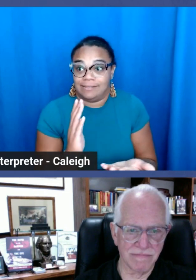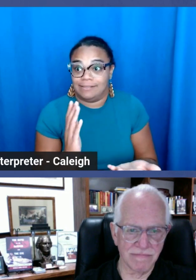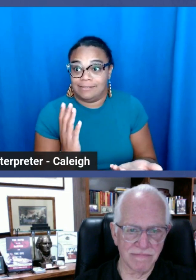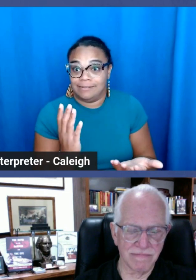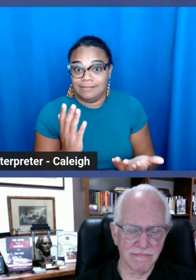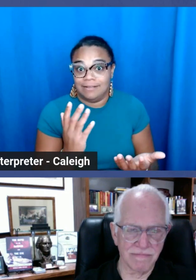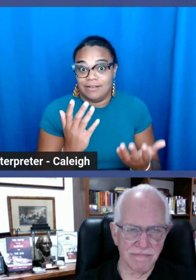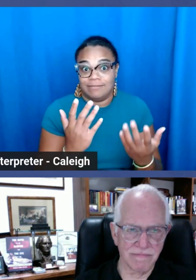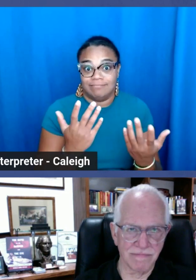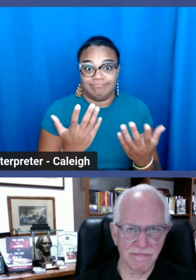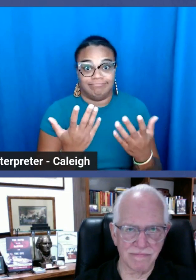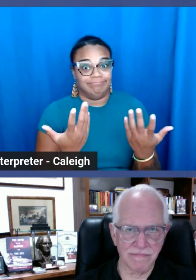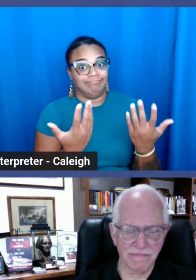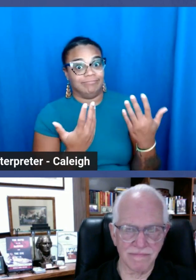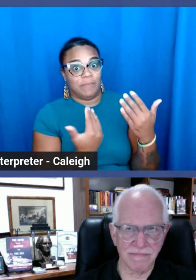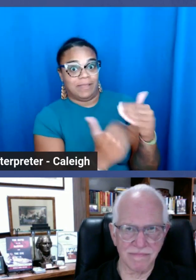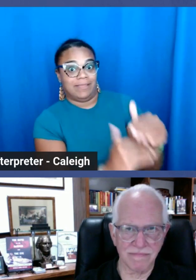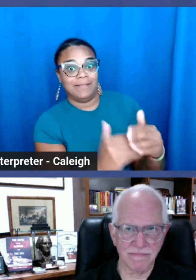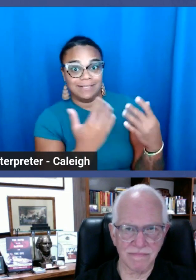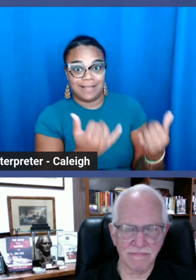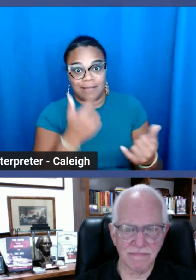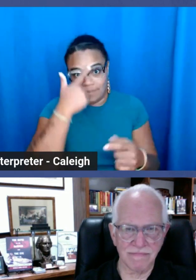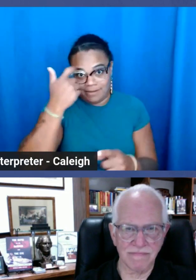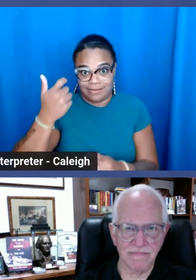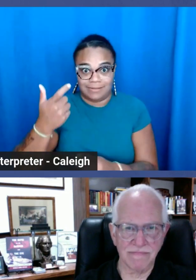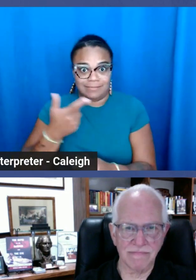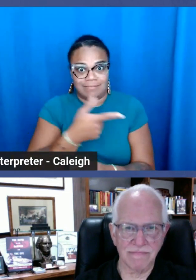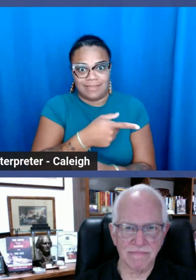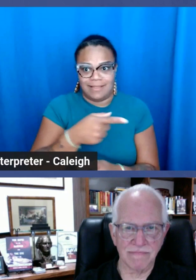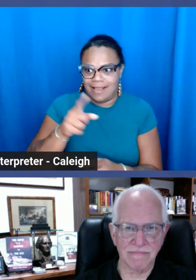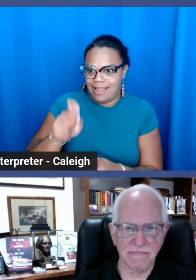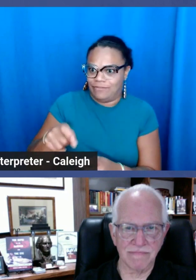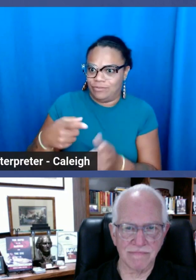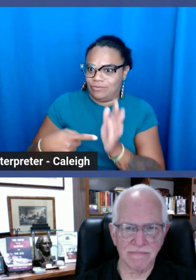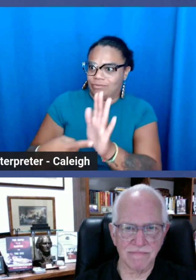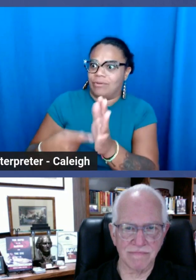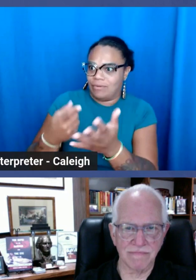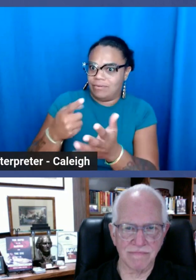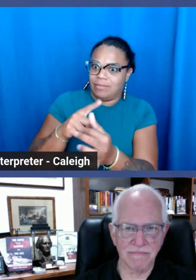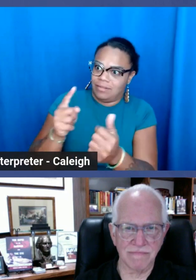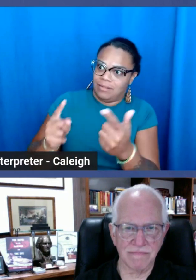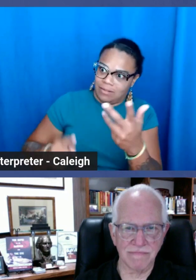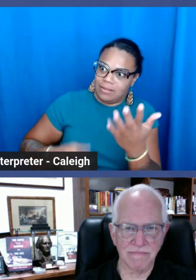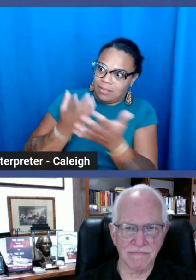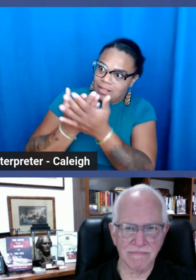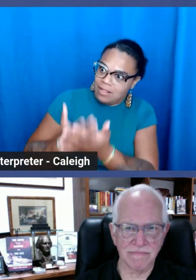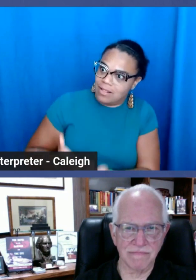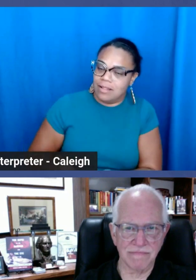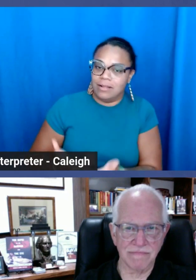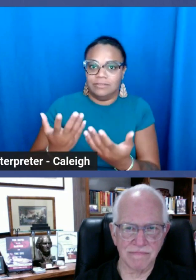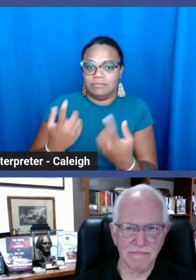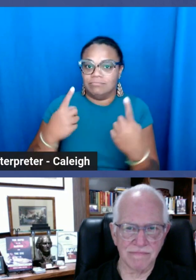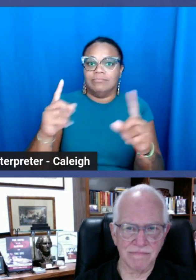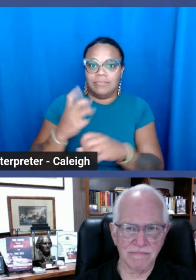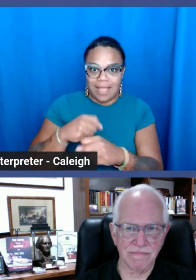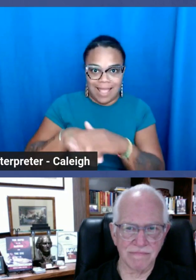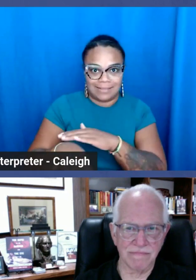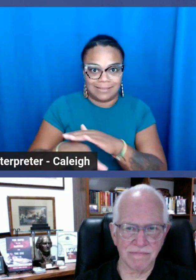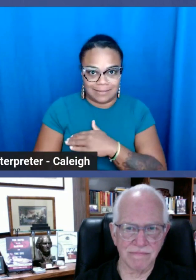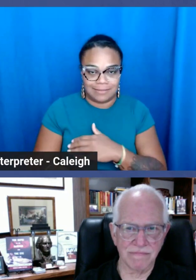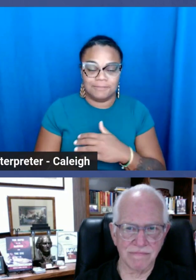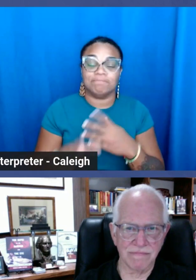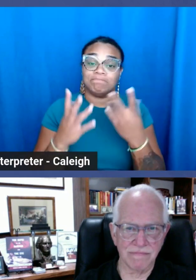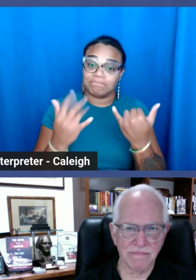required to undertake to get access to these sites are being impacted. And so people are starting to speak up, and I would